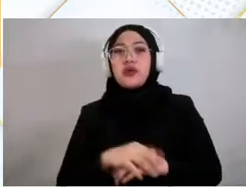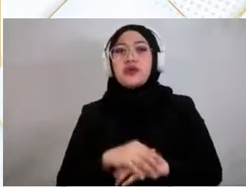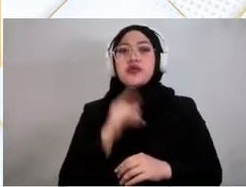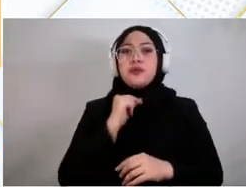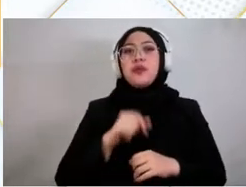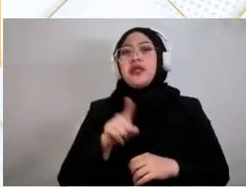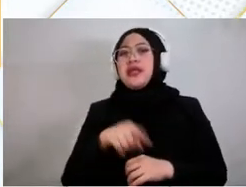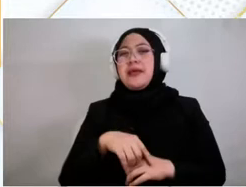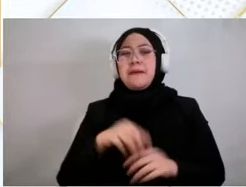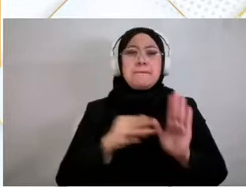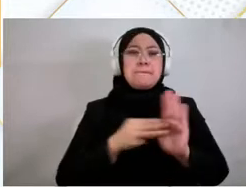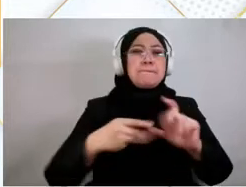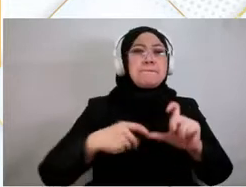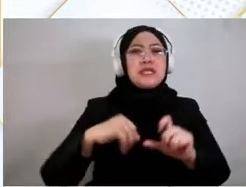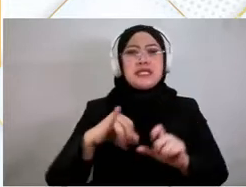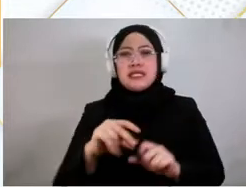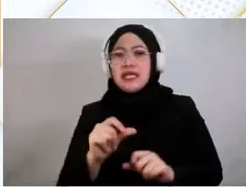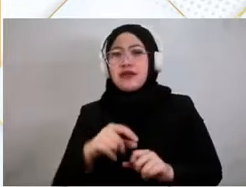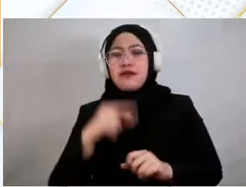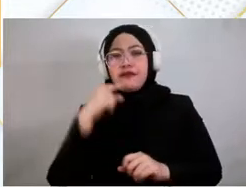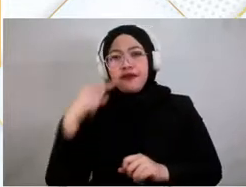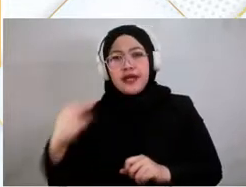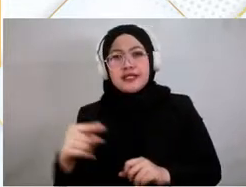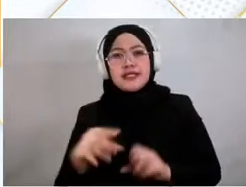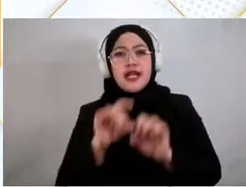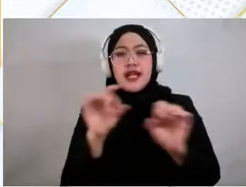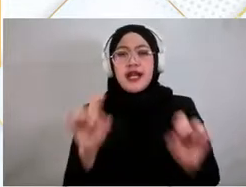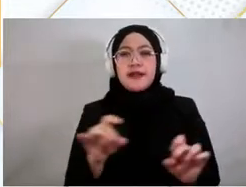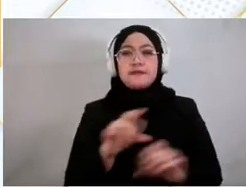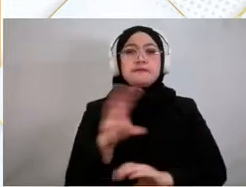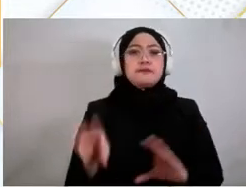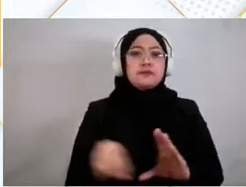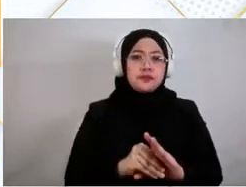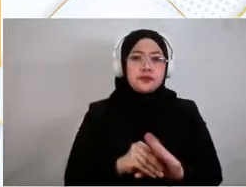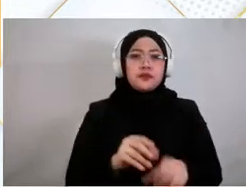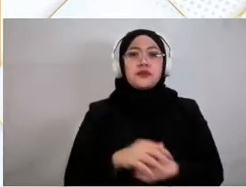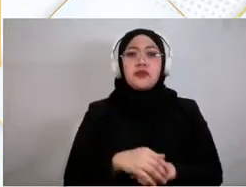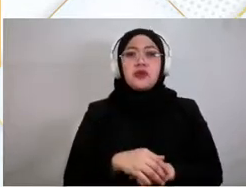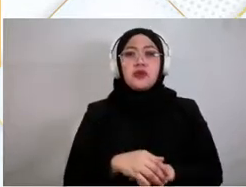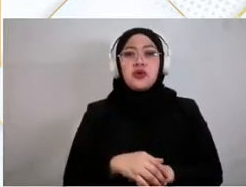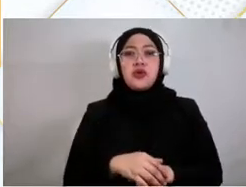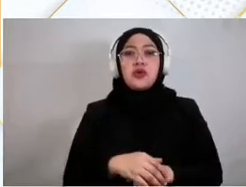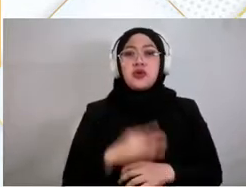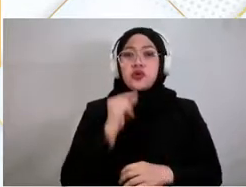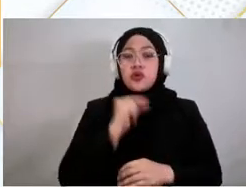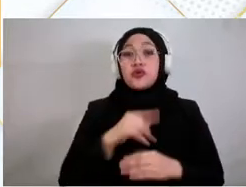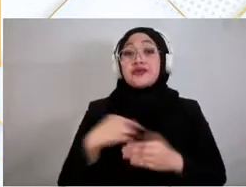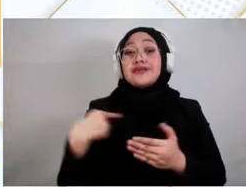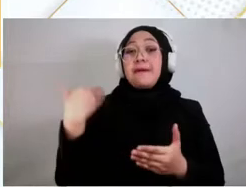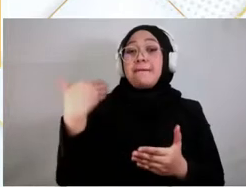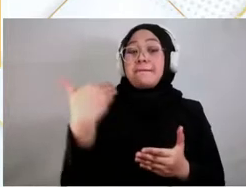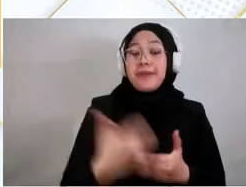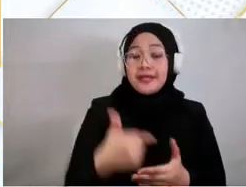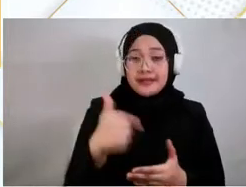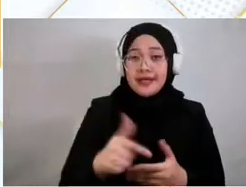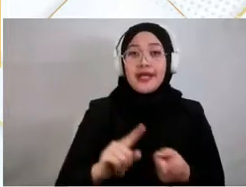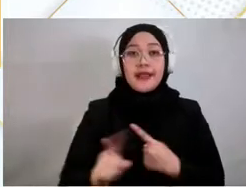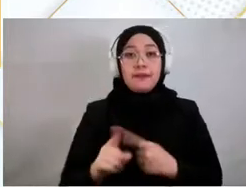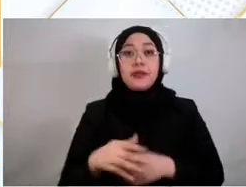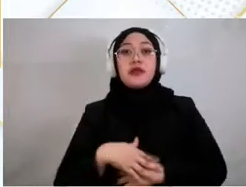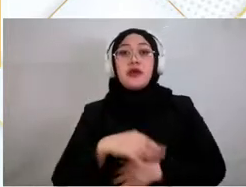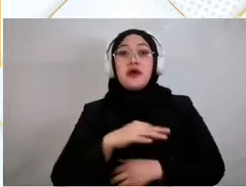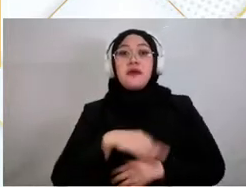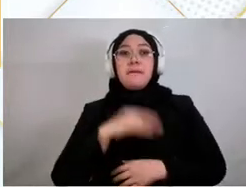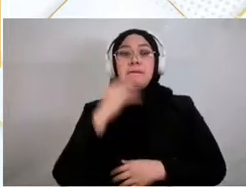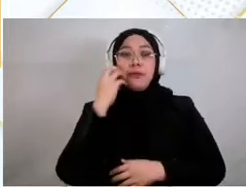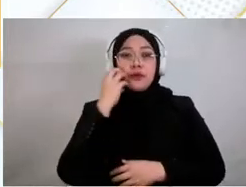Israel, UK, and France. Since then, its role had decreased in the following years. But after President Yudhoyono